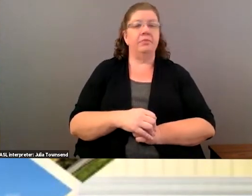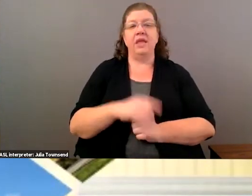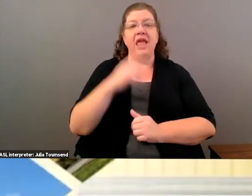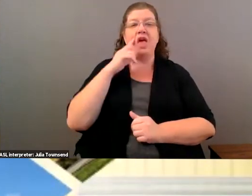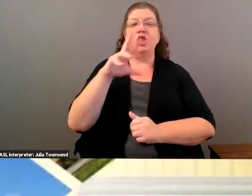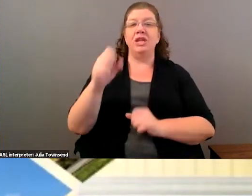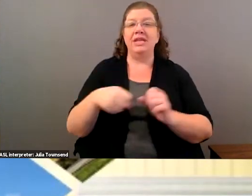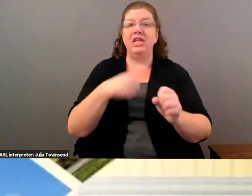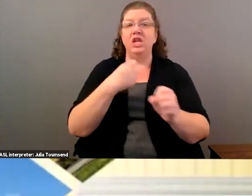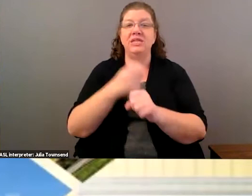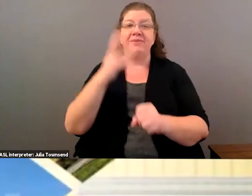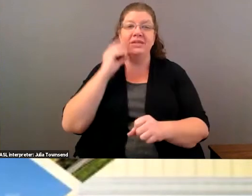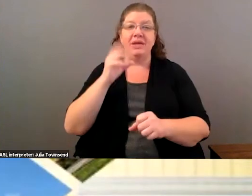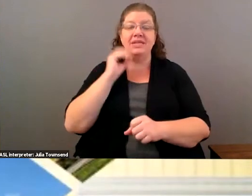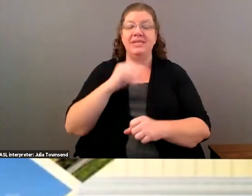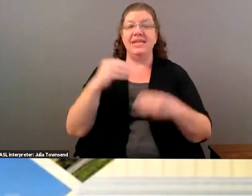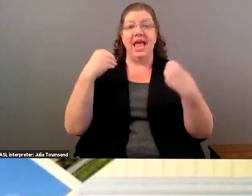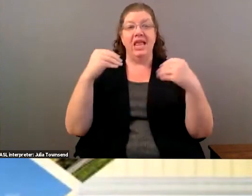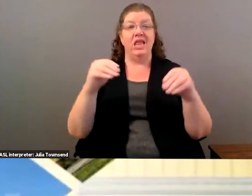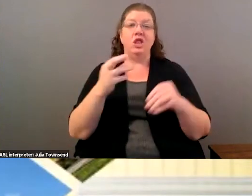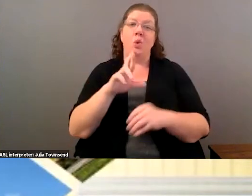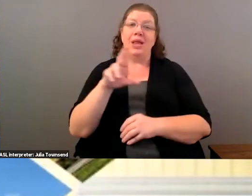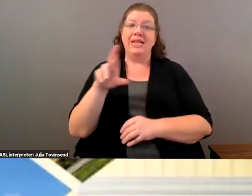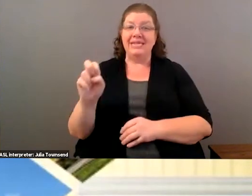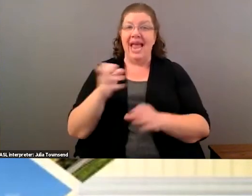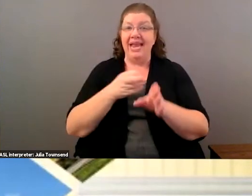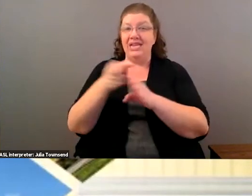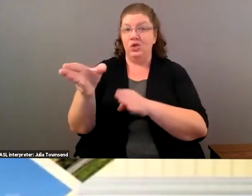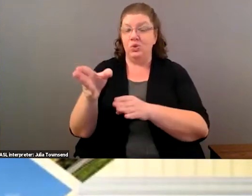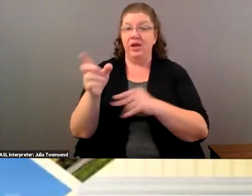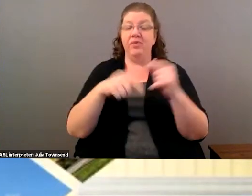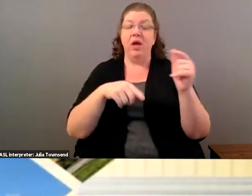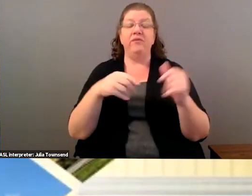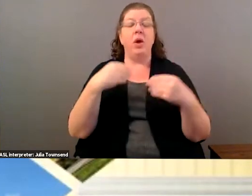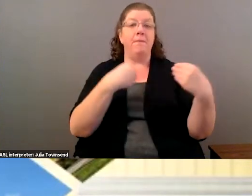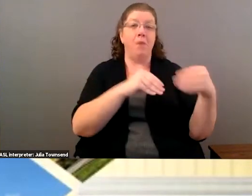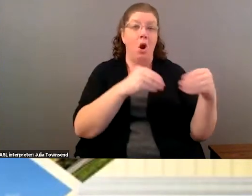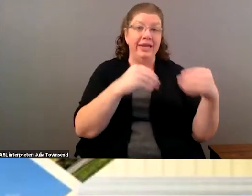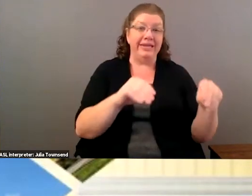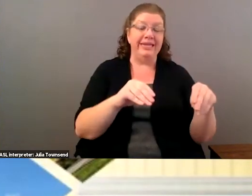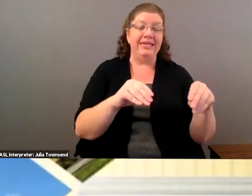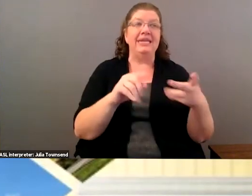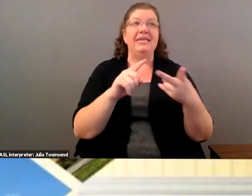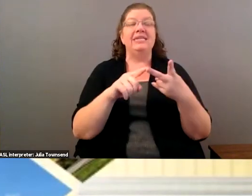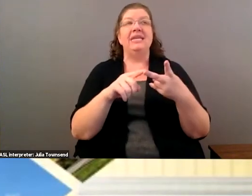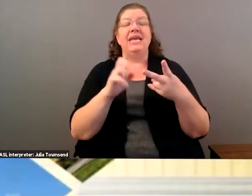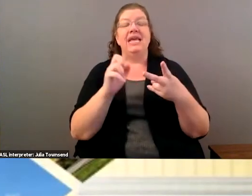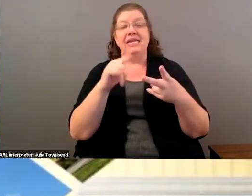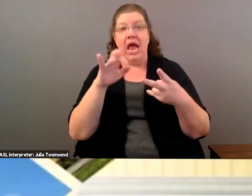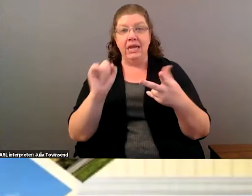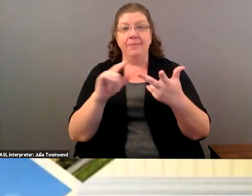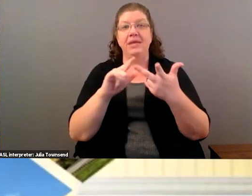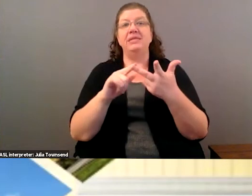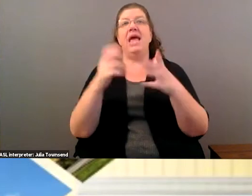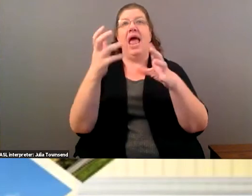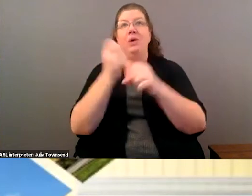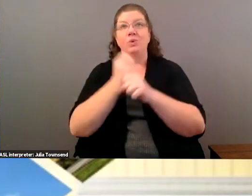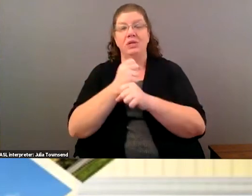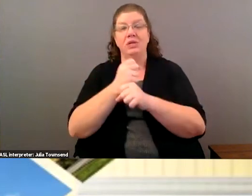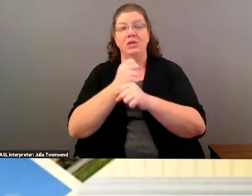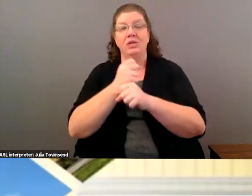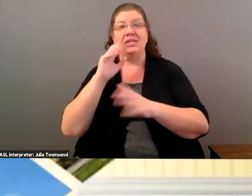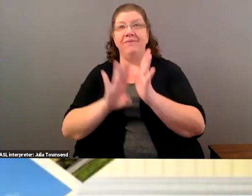in the real estate industry, ranging from marketing, entitlements, and acquisitions, development, and construction.